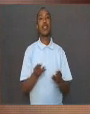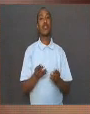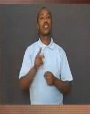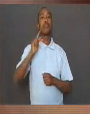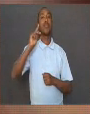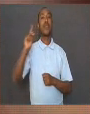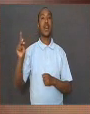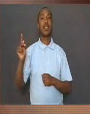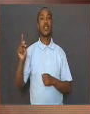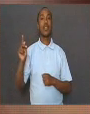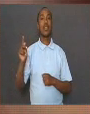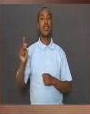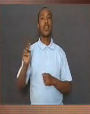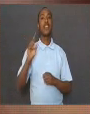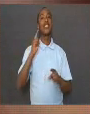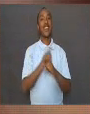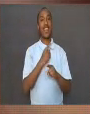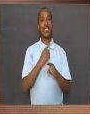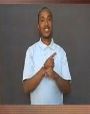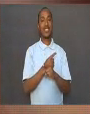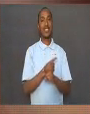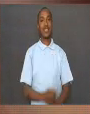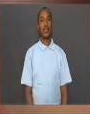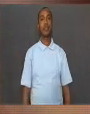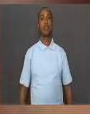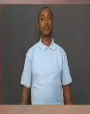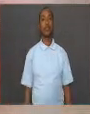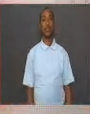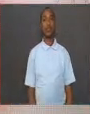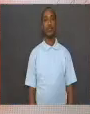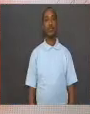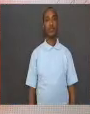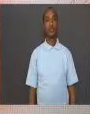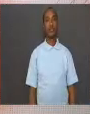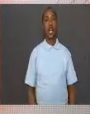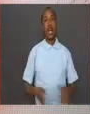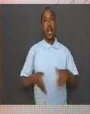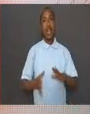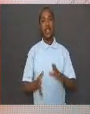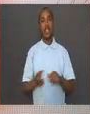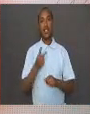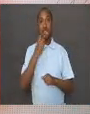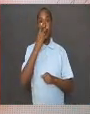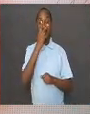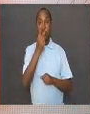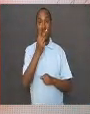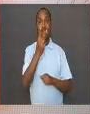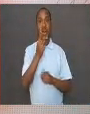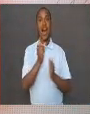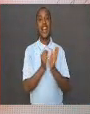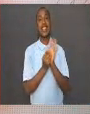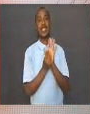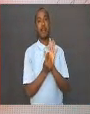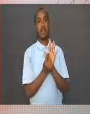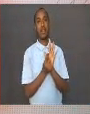mass of the product it created. Let us look at